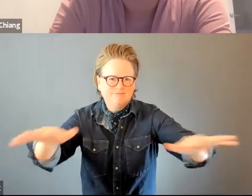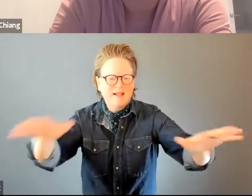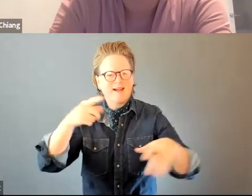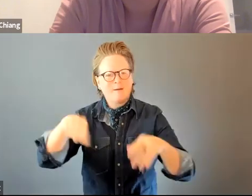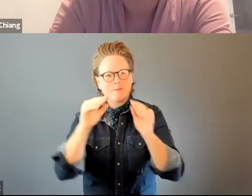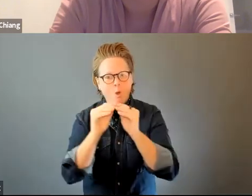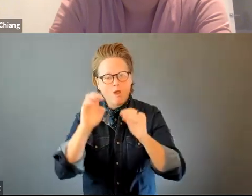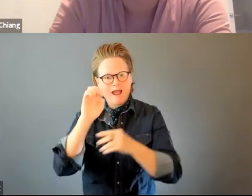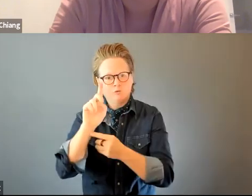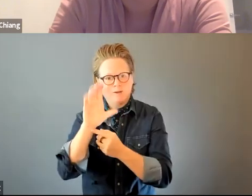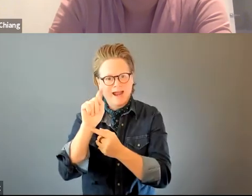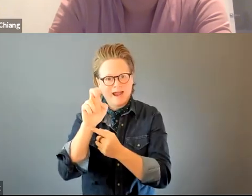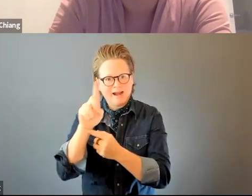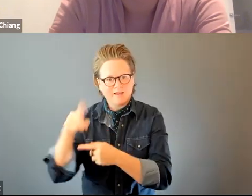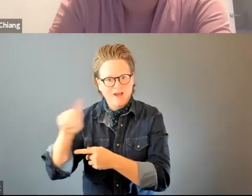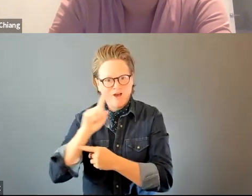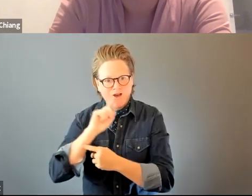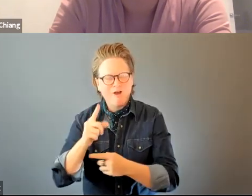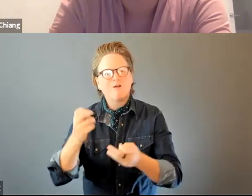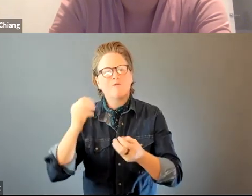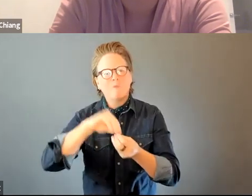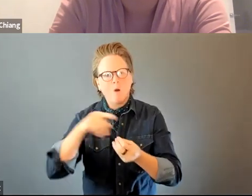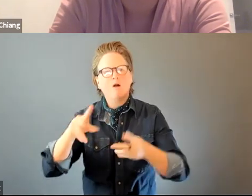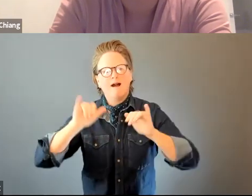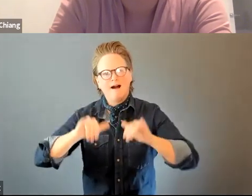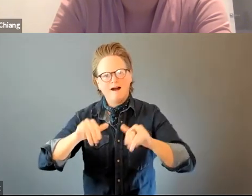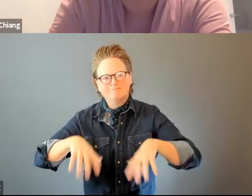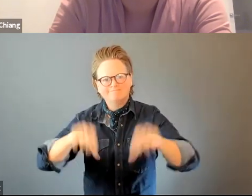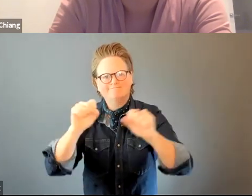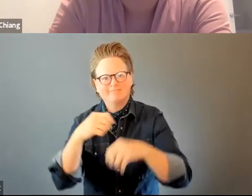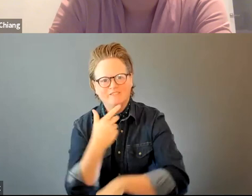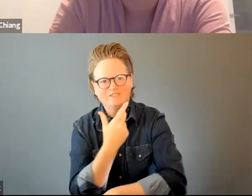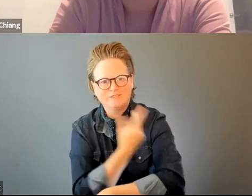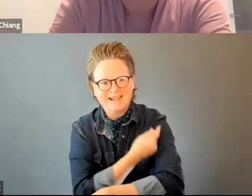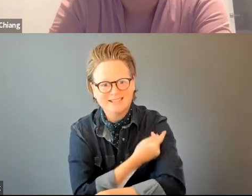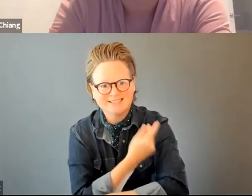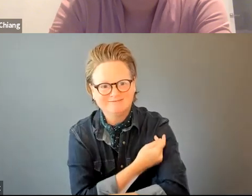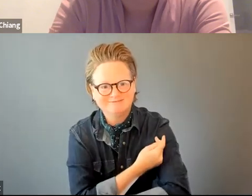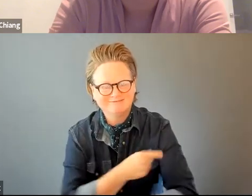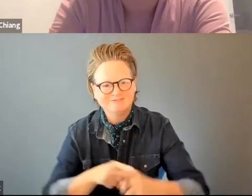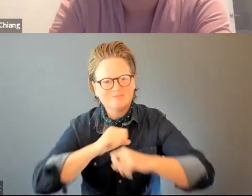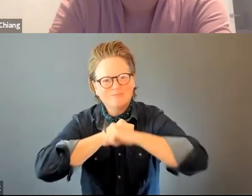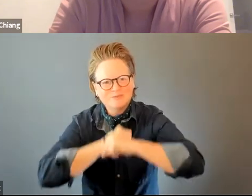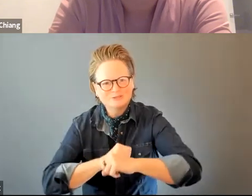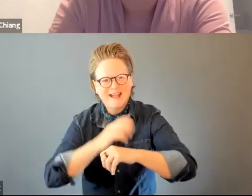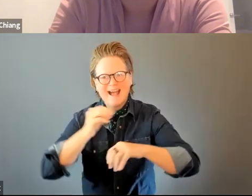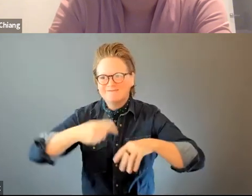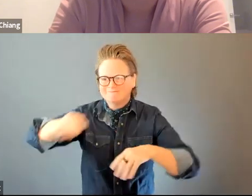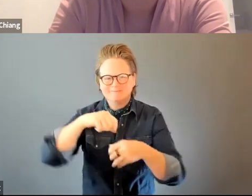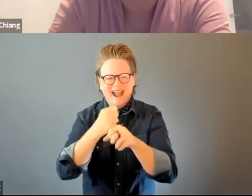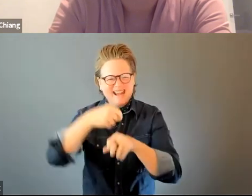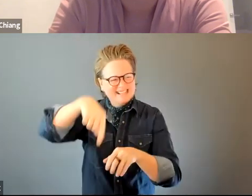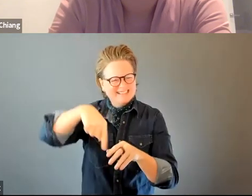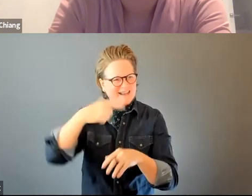your family, and we can get that out there, because the more educated everyone is, then the more people will take the